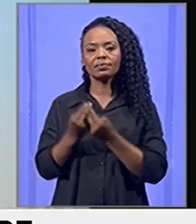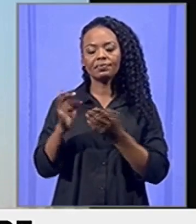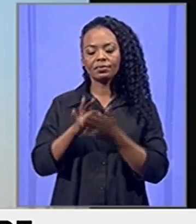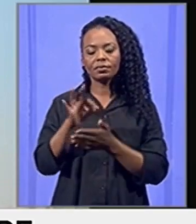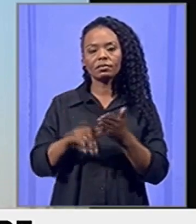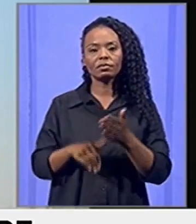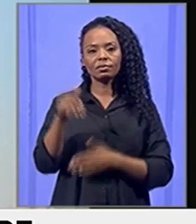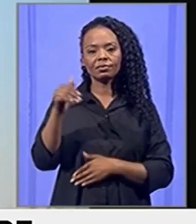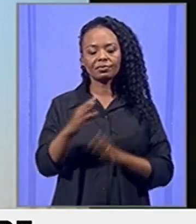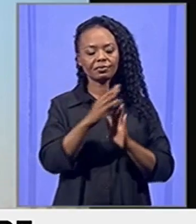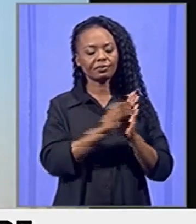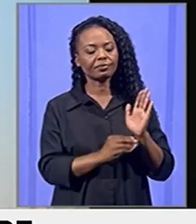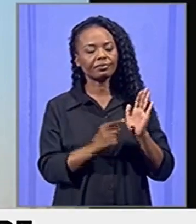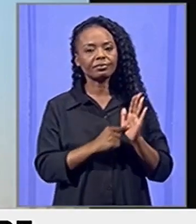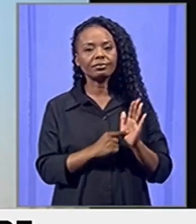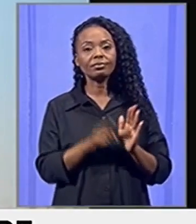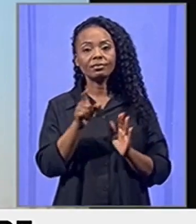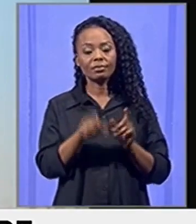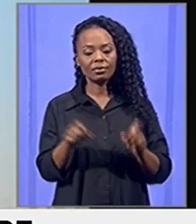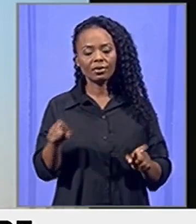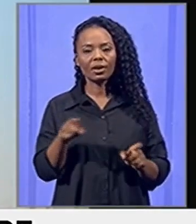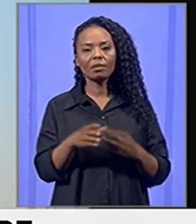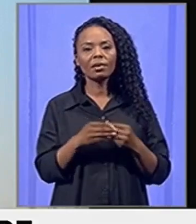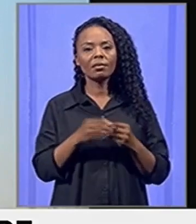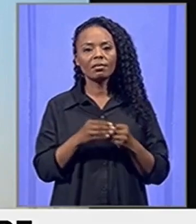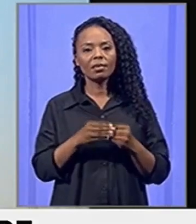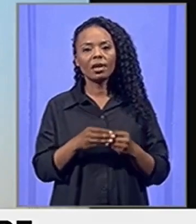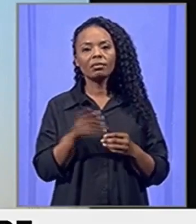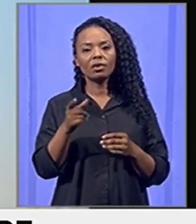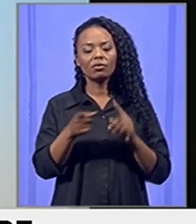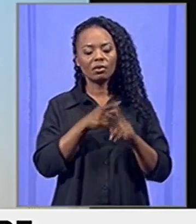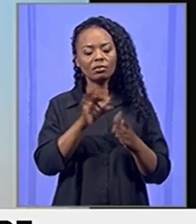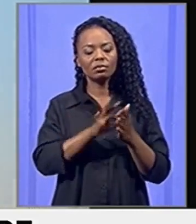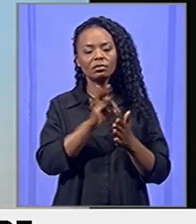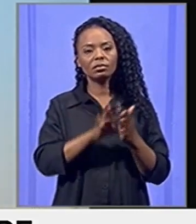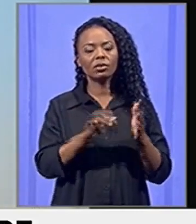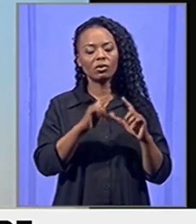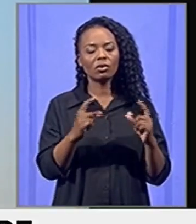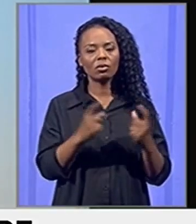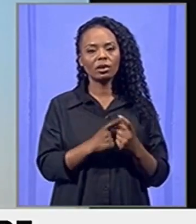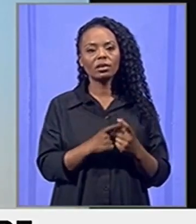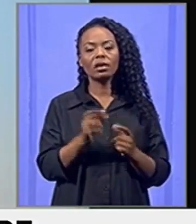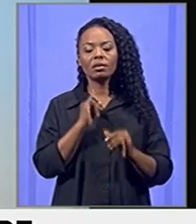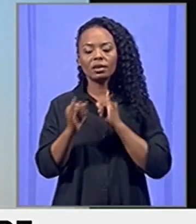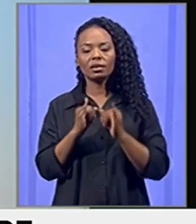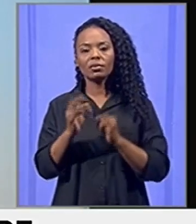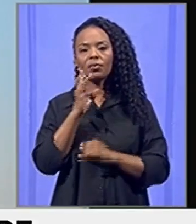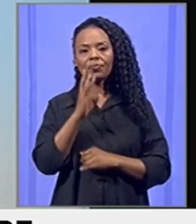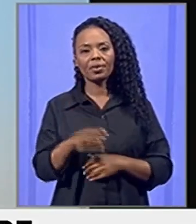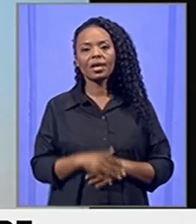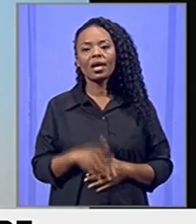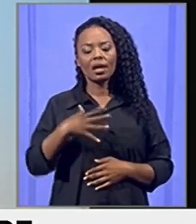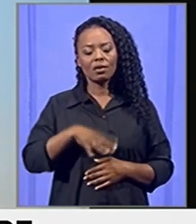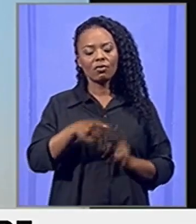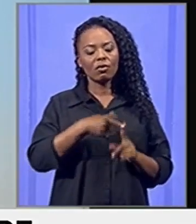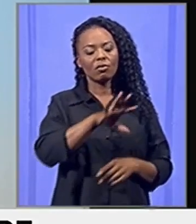candidates who are going to be interviewed by the Electoral Committee. And then there are 2 lists at a provincial level. Is the provincial to